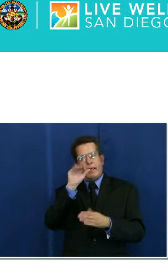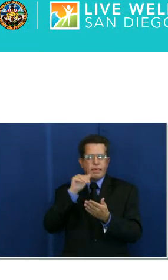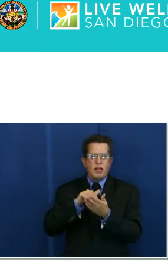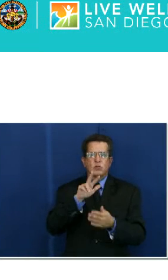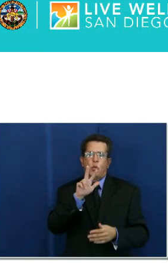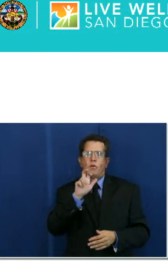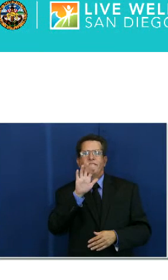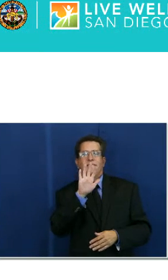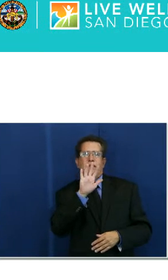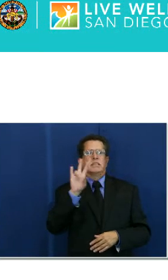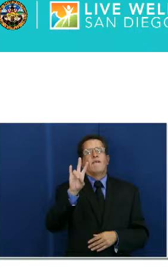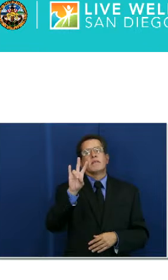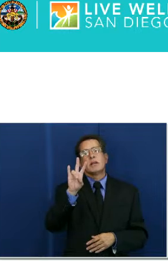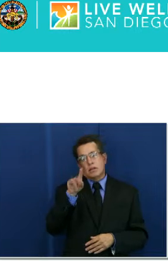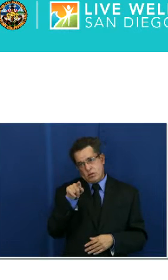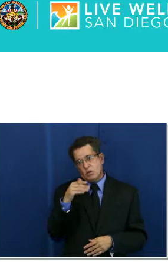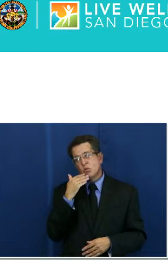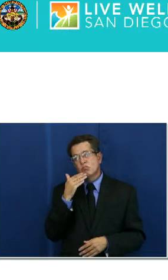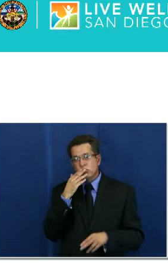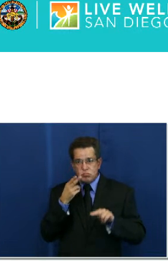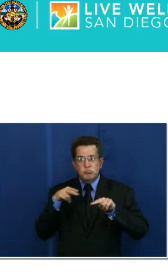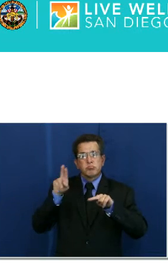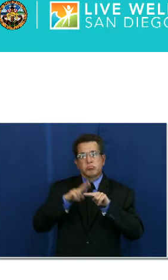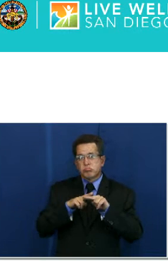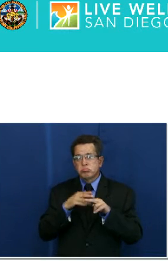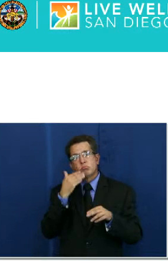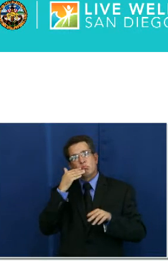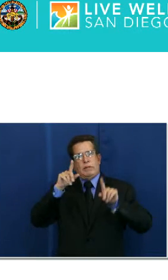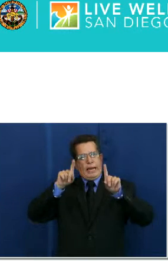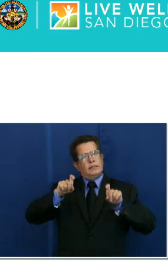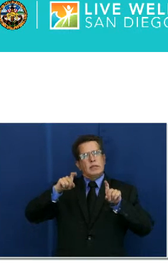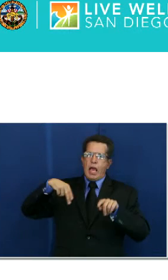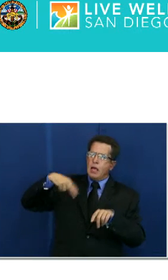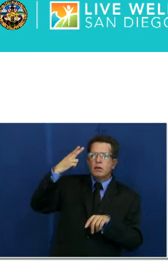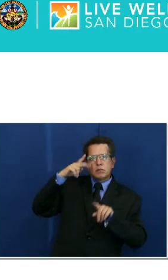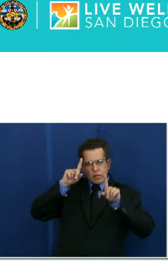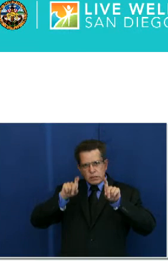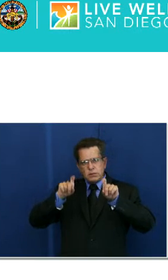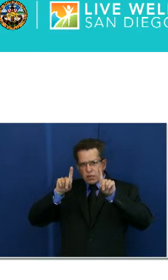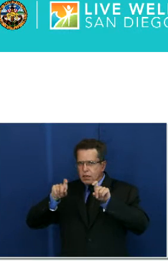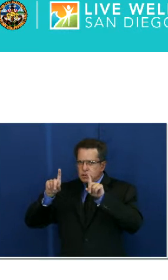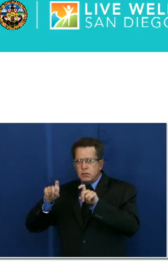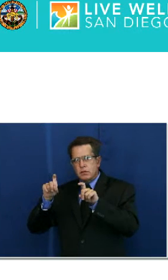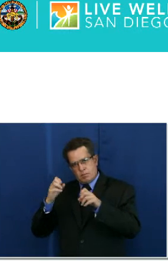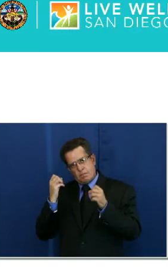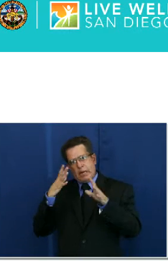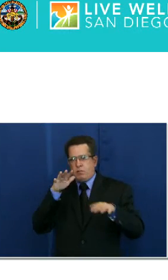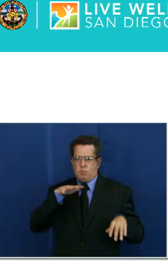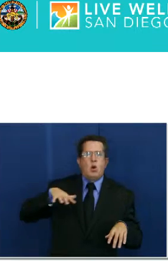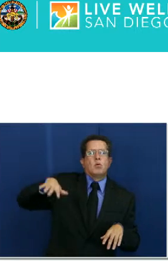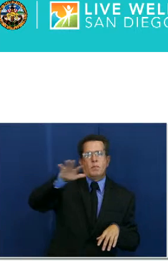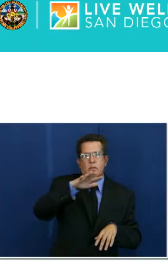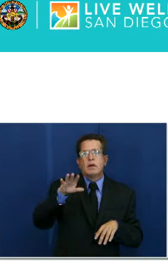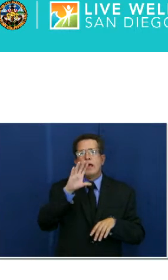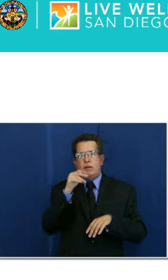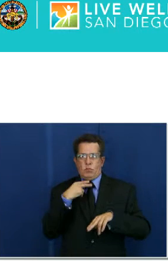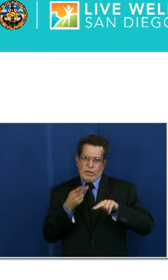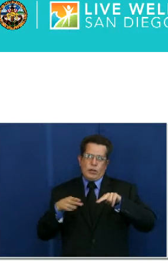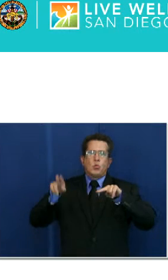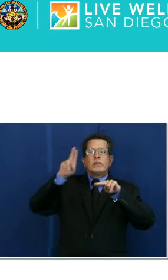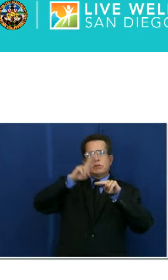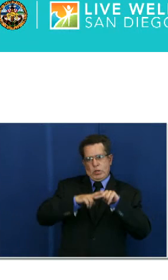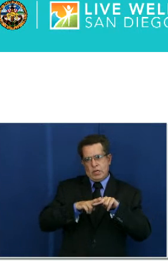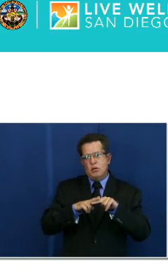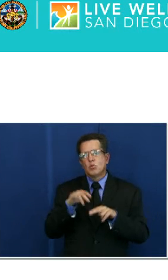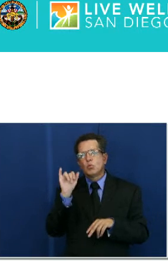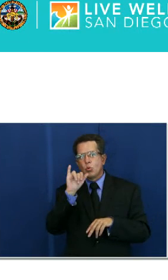9,357. Obviously, good increase in the last few weeks in terms of the number of tests that are being done, but we've been able to increase the number of tests we're doing